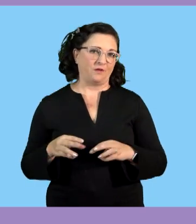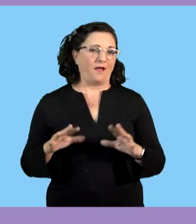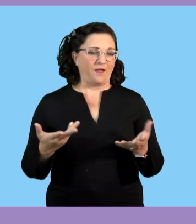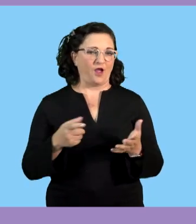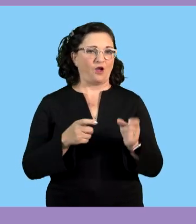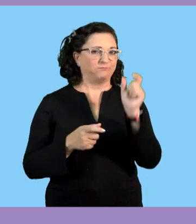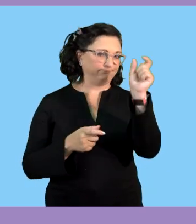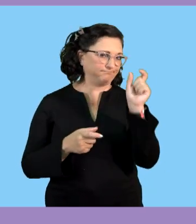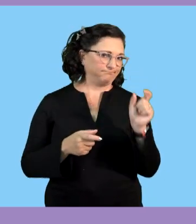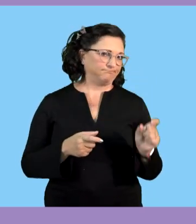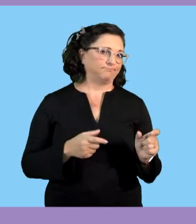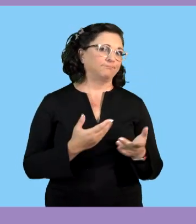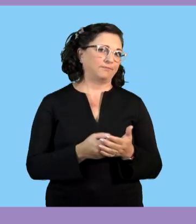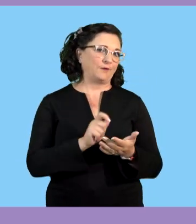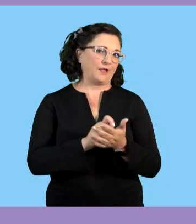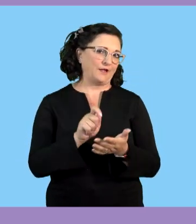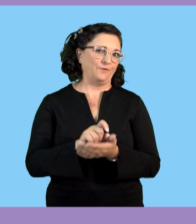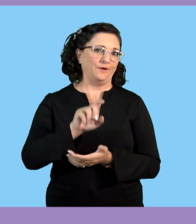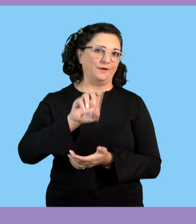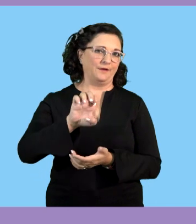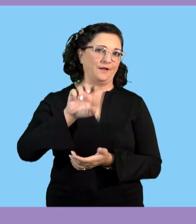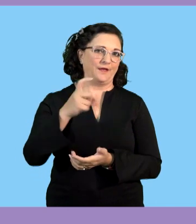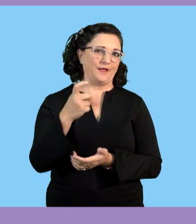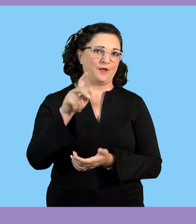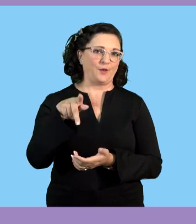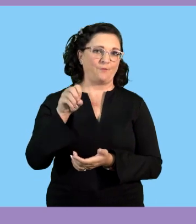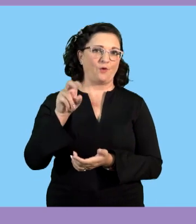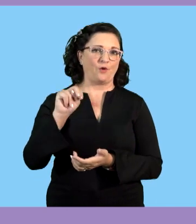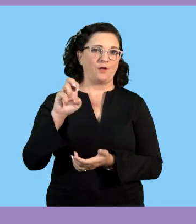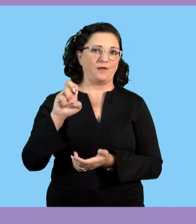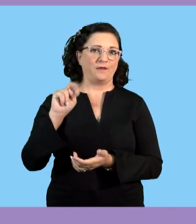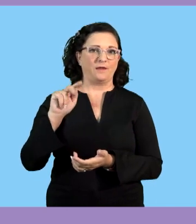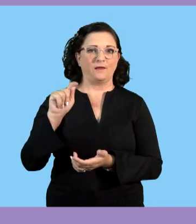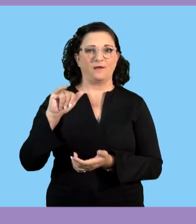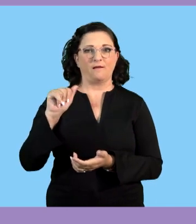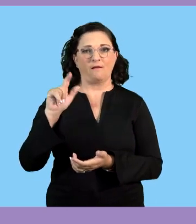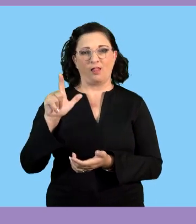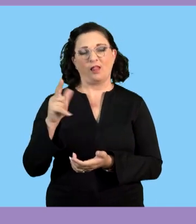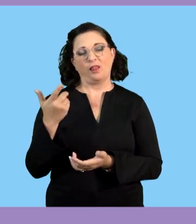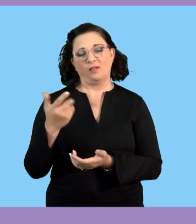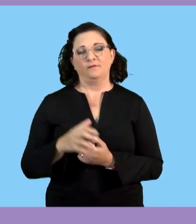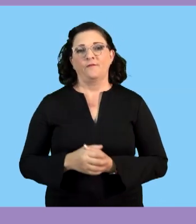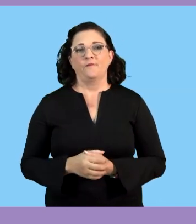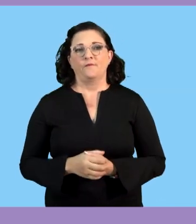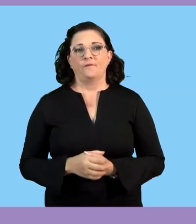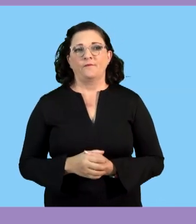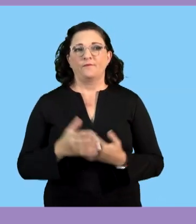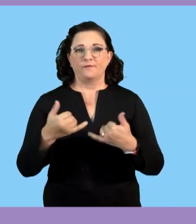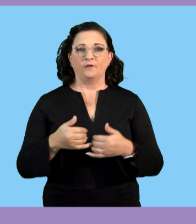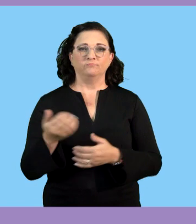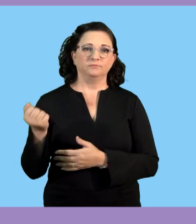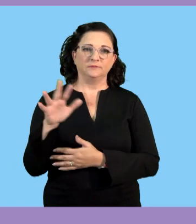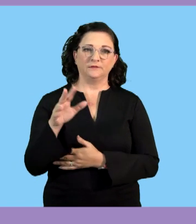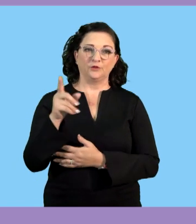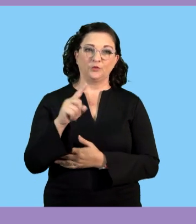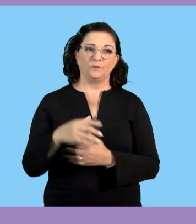can write these numbers in exponential form. Let's move on to the next slide. Let's quickly